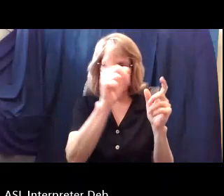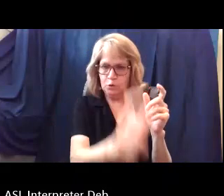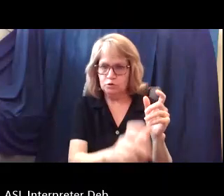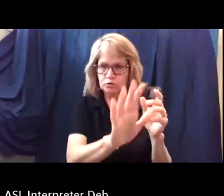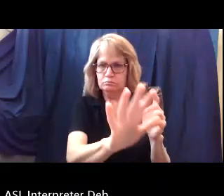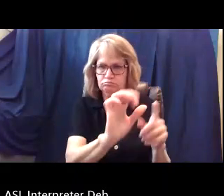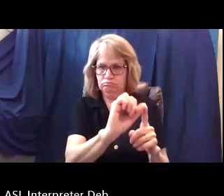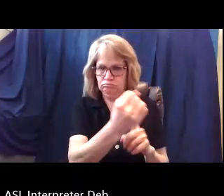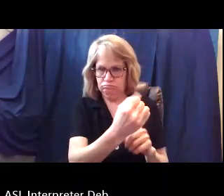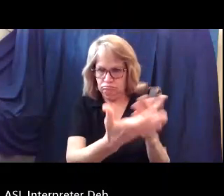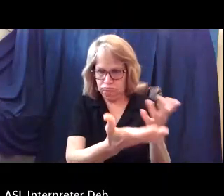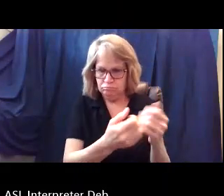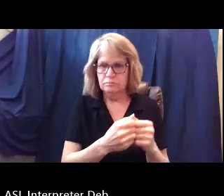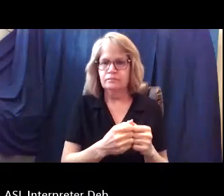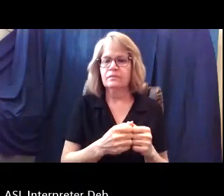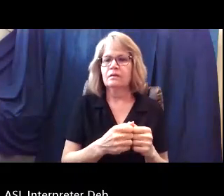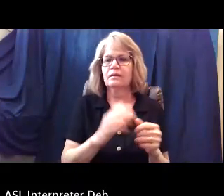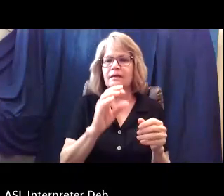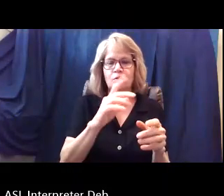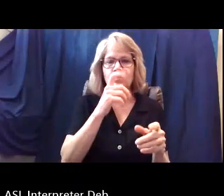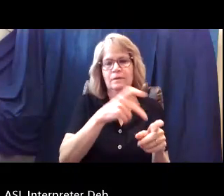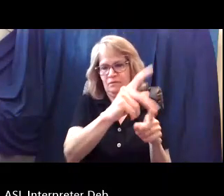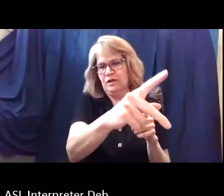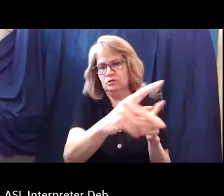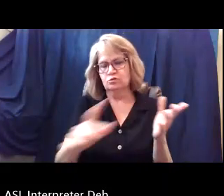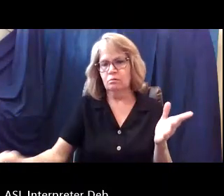condition in a professional capacity.